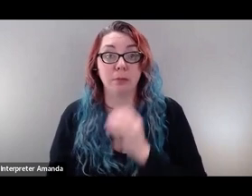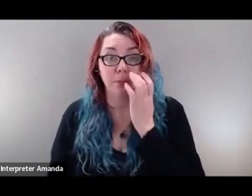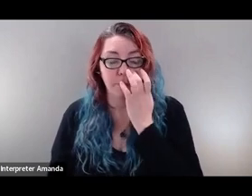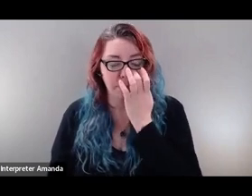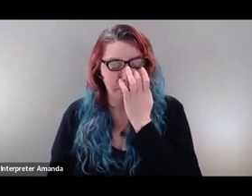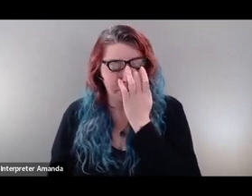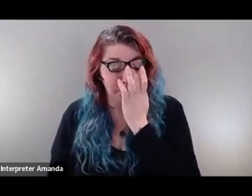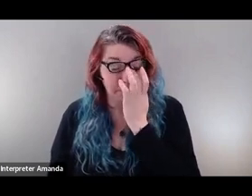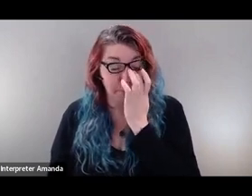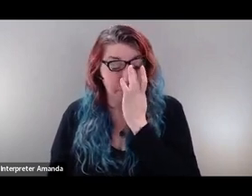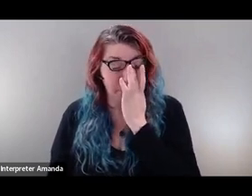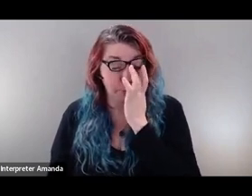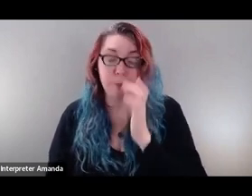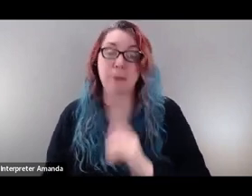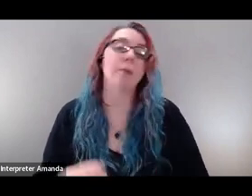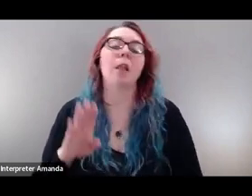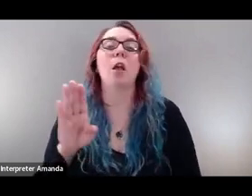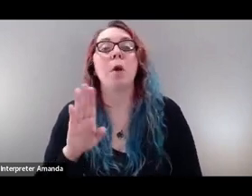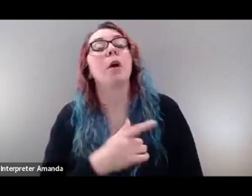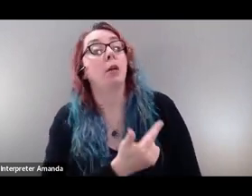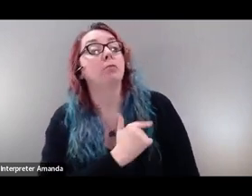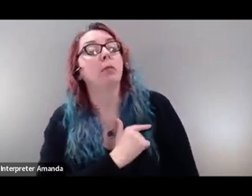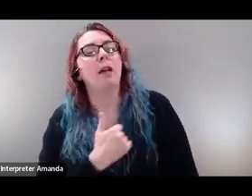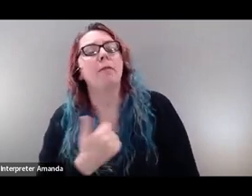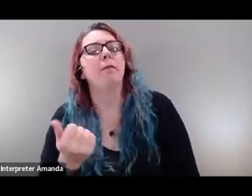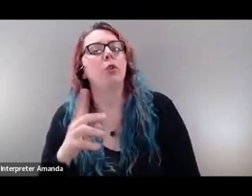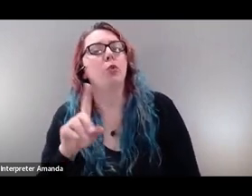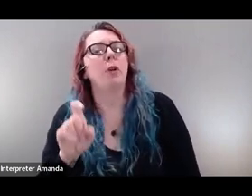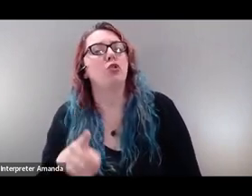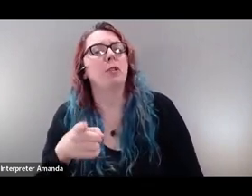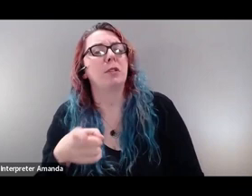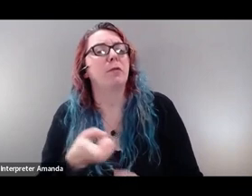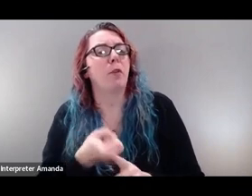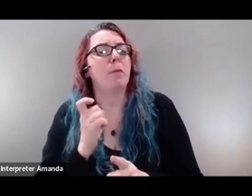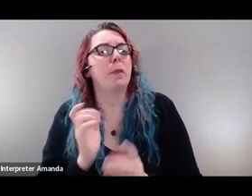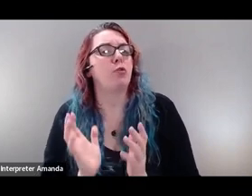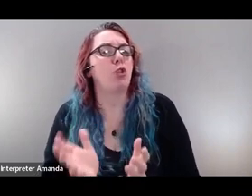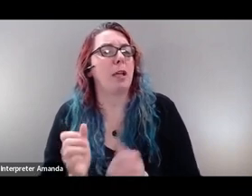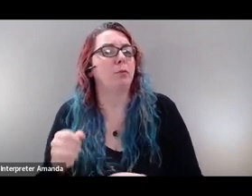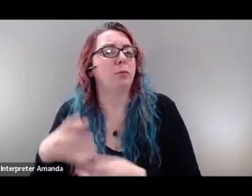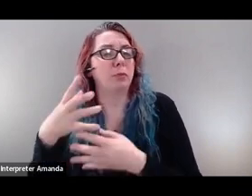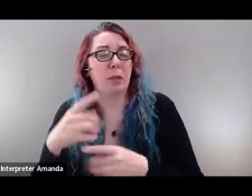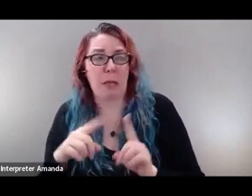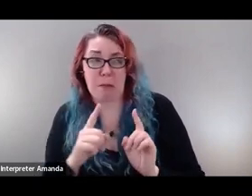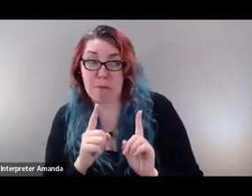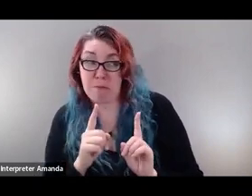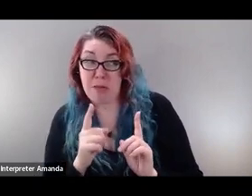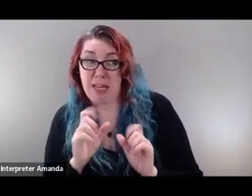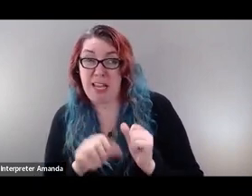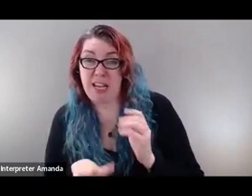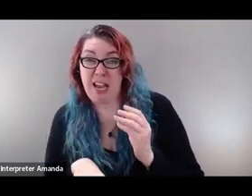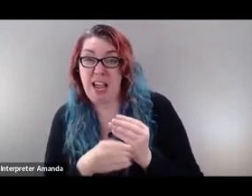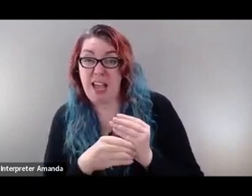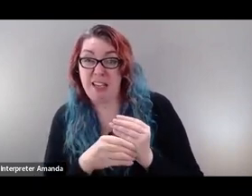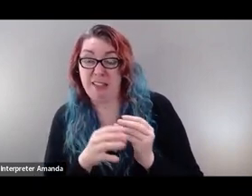We have a few things in the chat, but can I permit myself to make a meandering statement that's sort of a